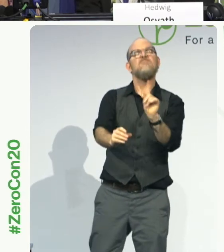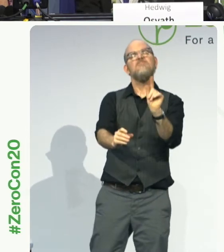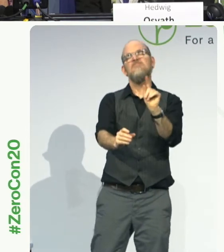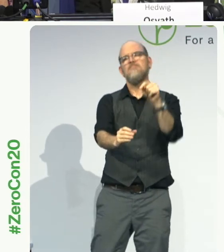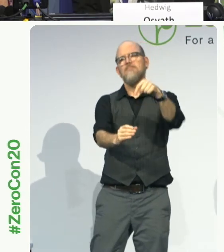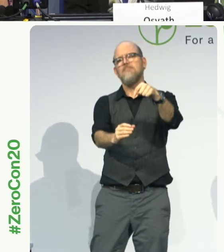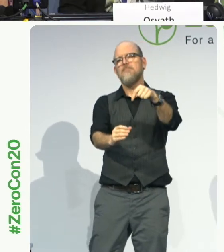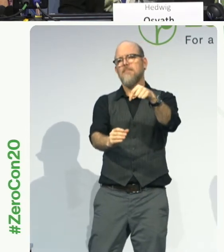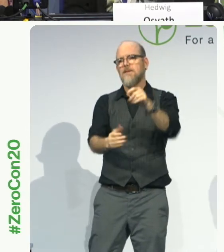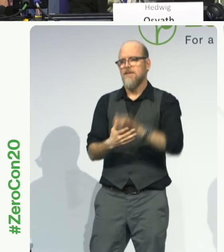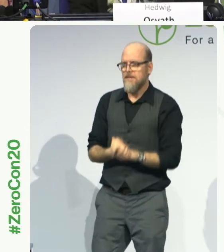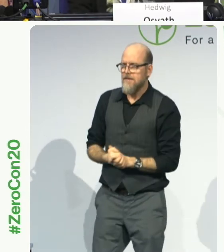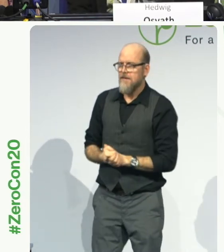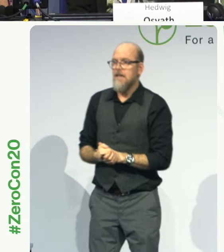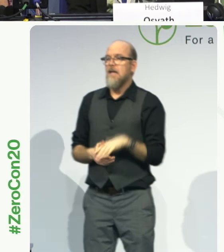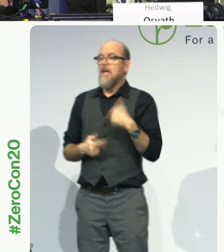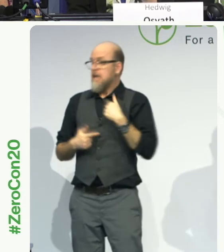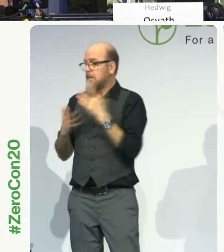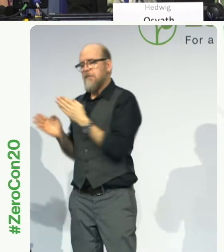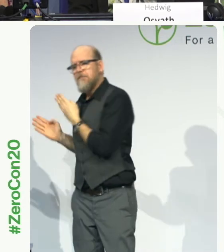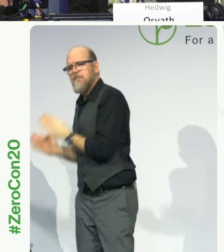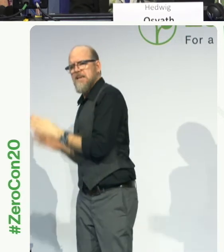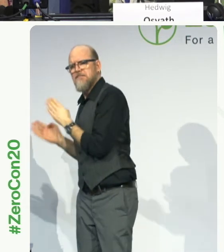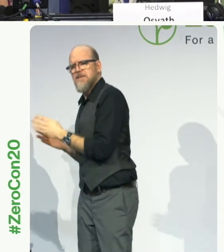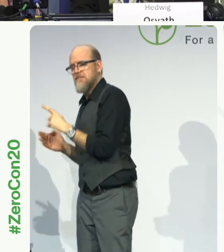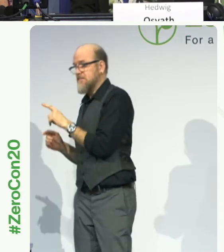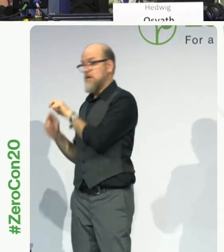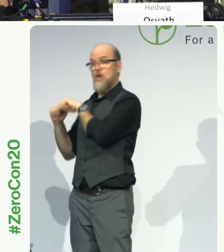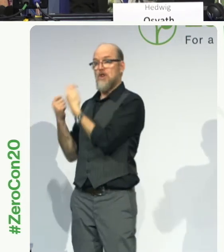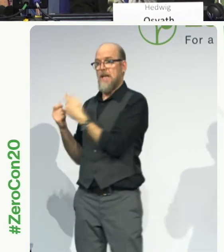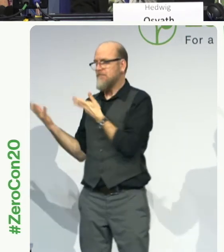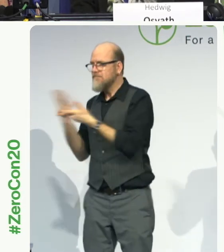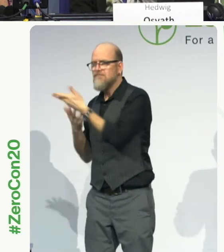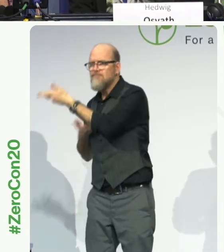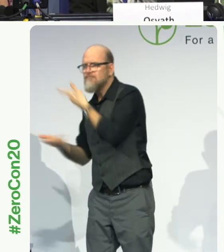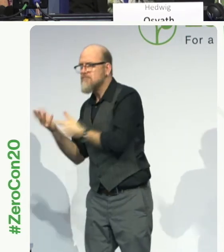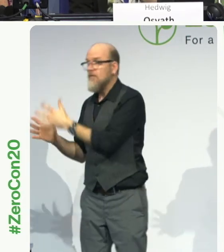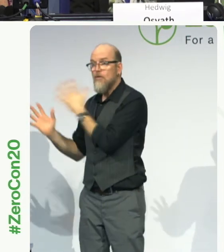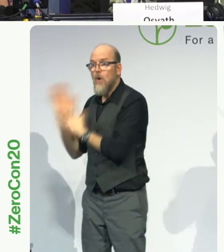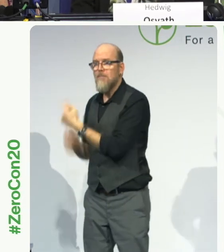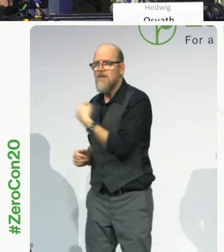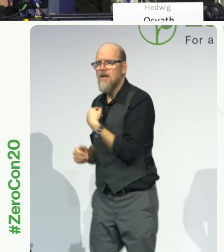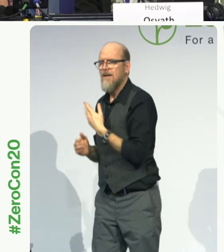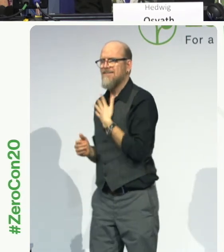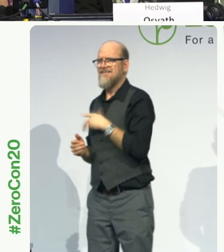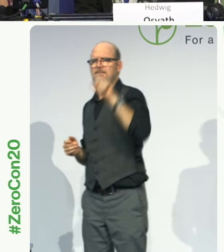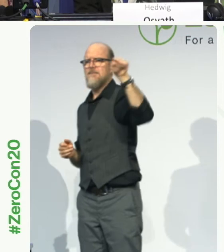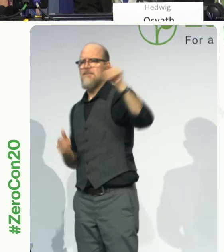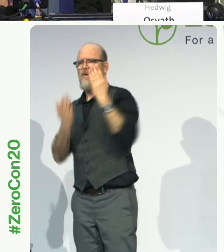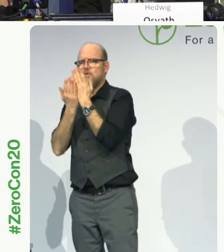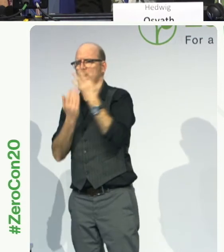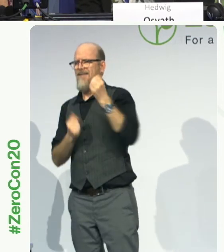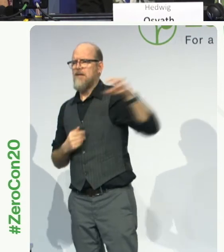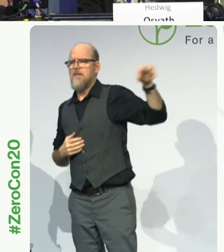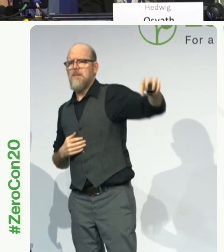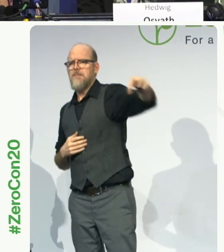at or try to include knowledge and experience exchange between the pilots and also to use existing structures.